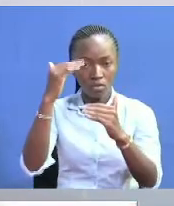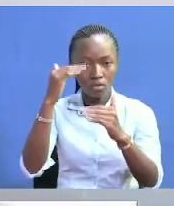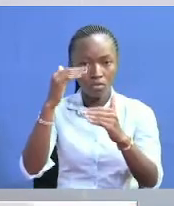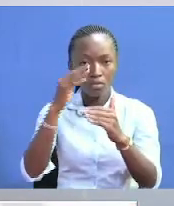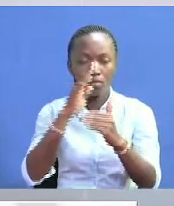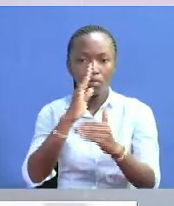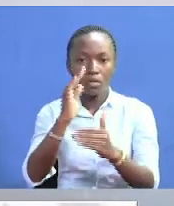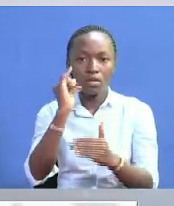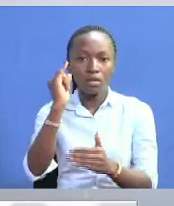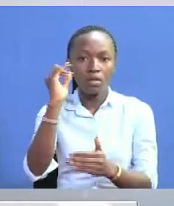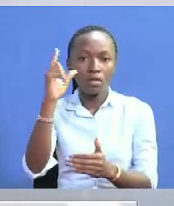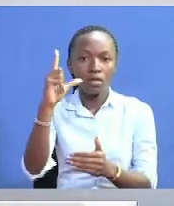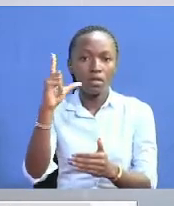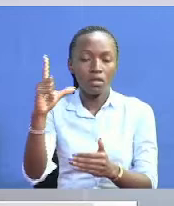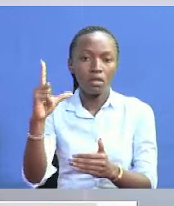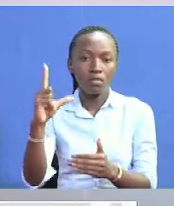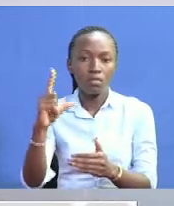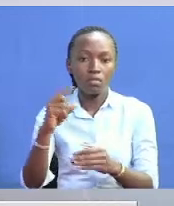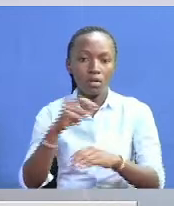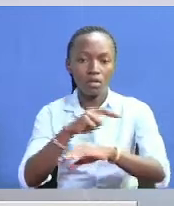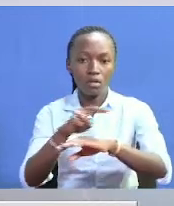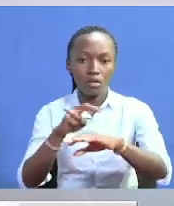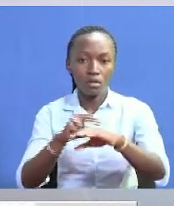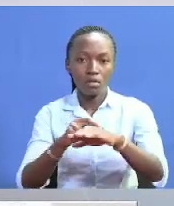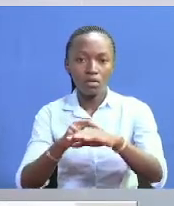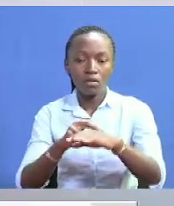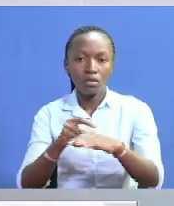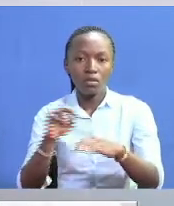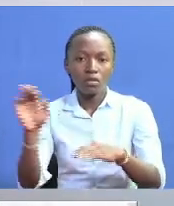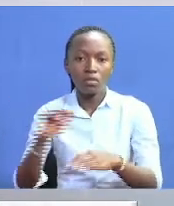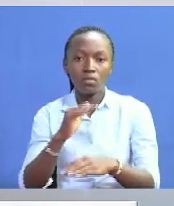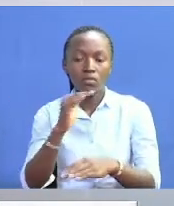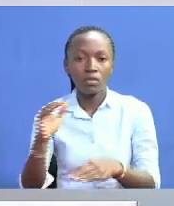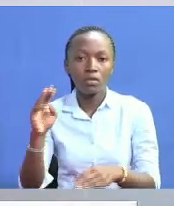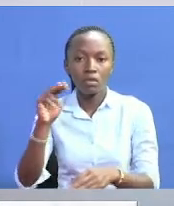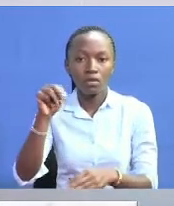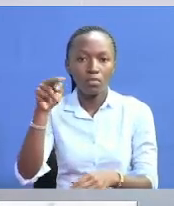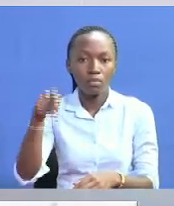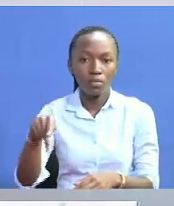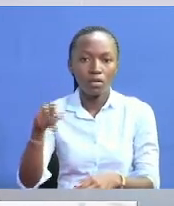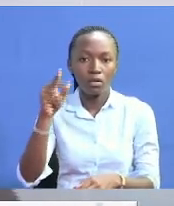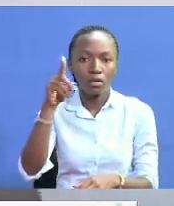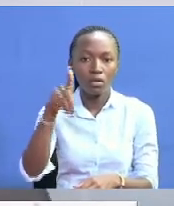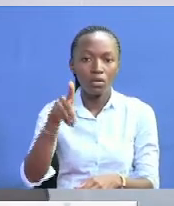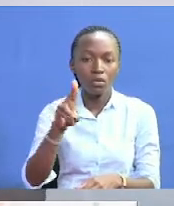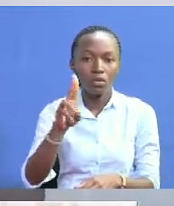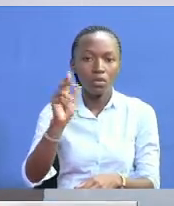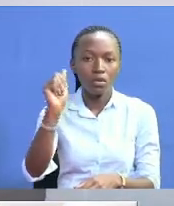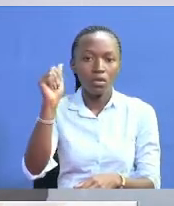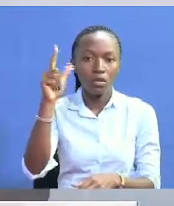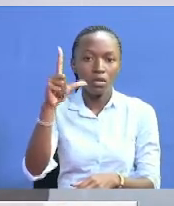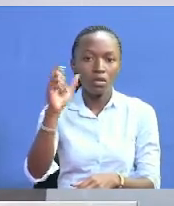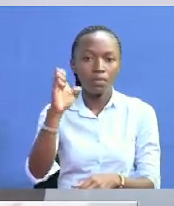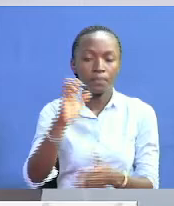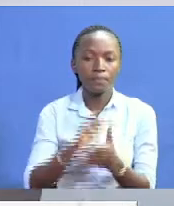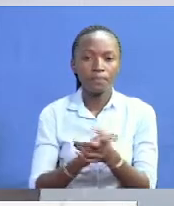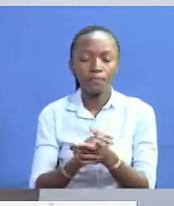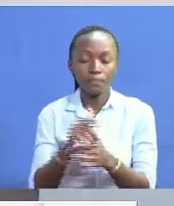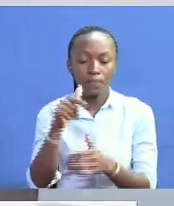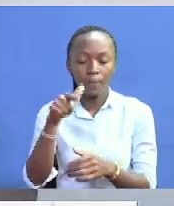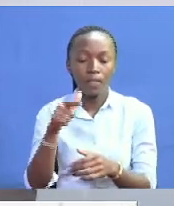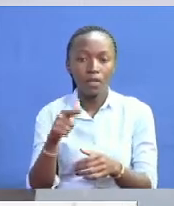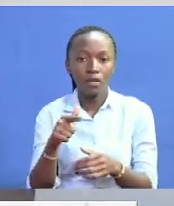the then National Assembly Majority Leader Garissa Township MP Aden Duale. This therefore sets ground for